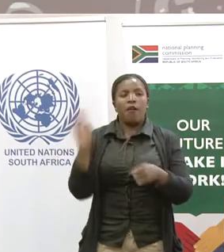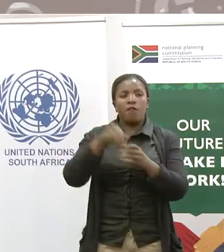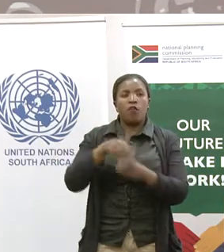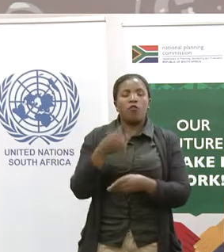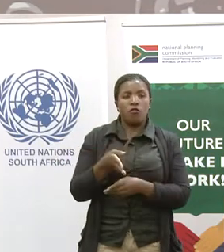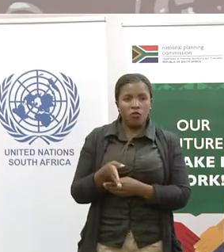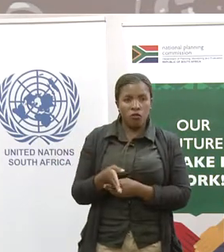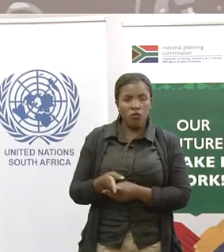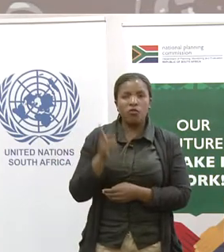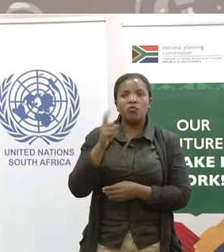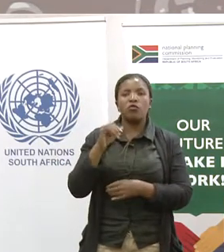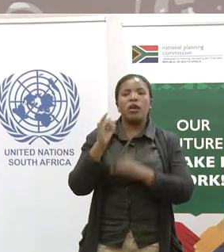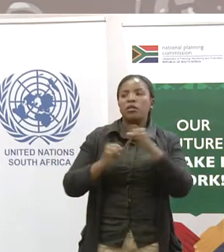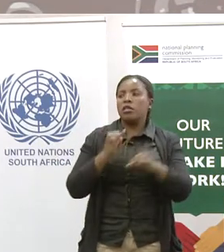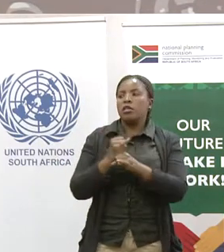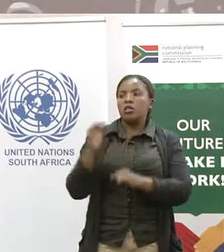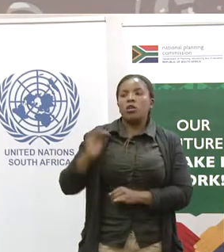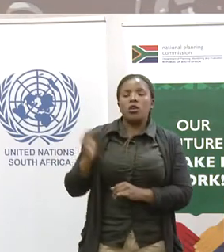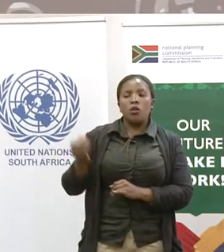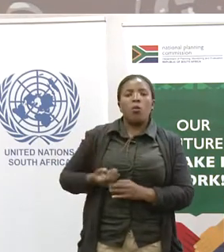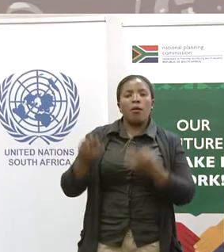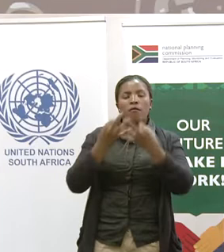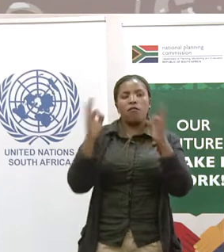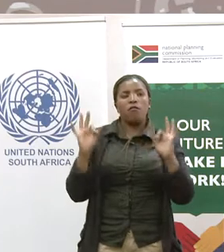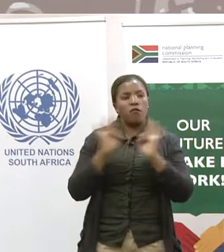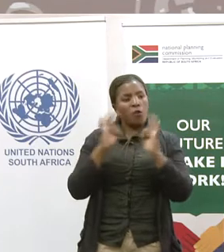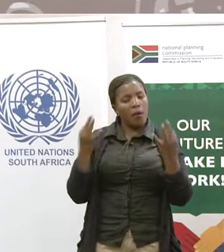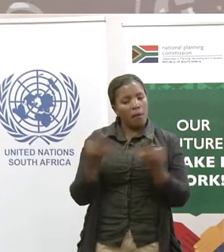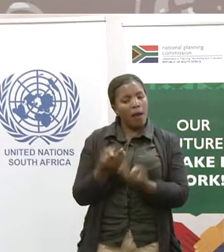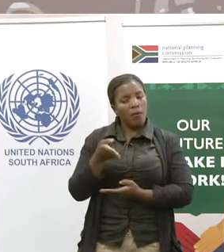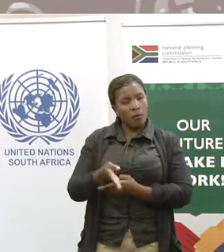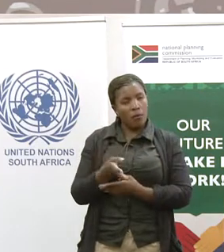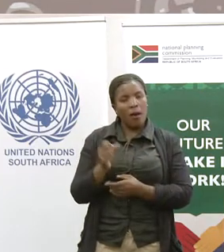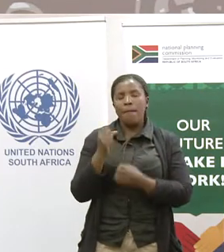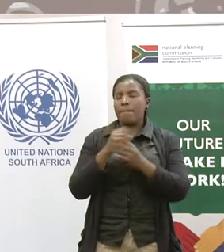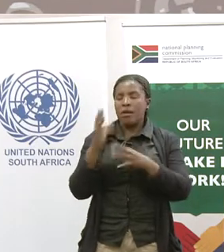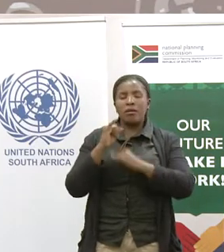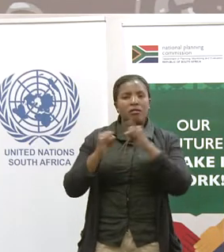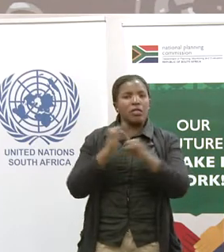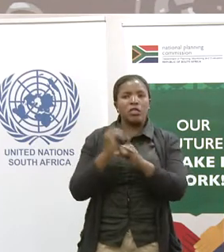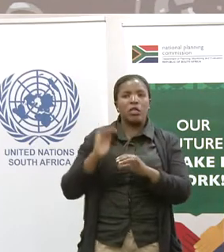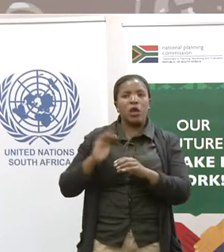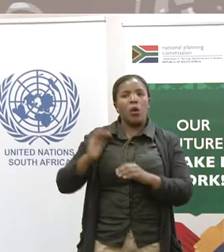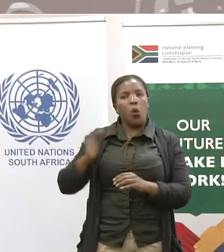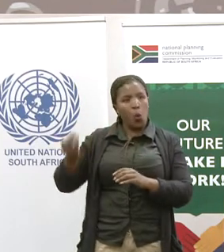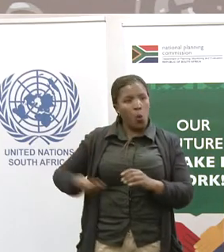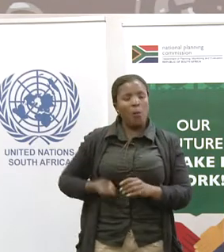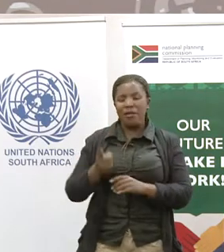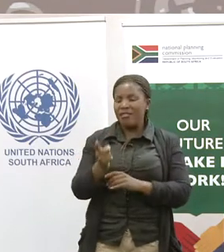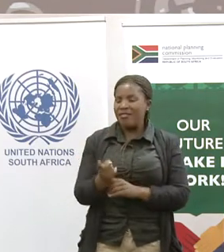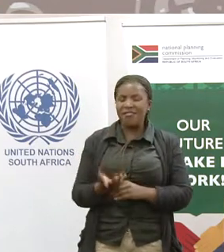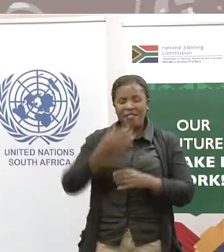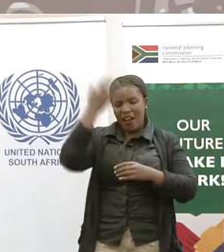the International Women's Forum of South Africa and Entrepreneur, she typifies the idea of an African Renaissance